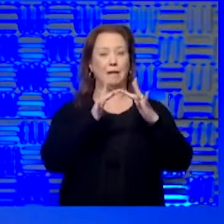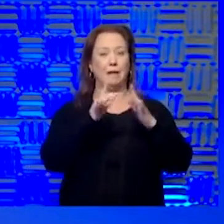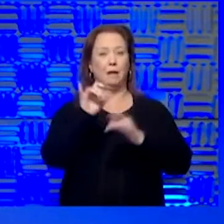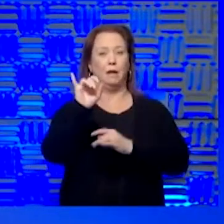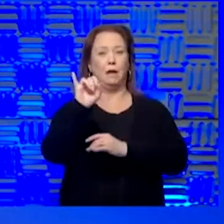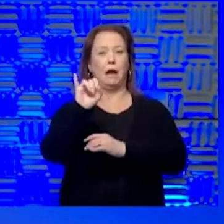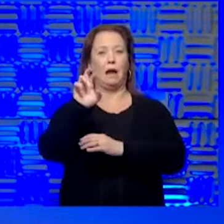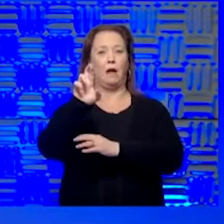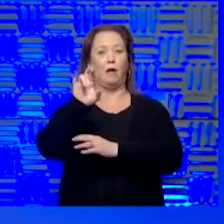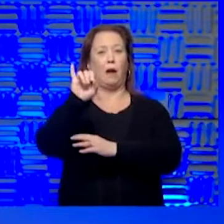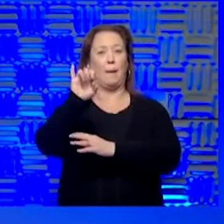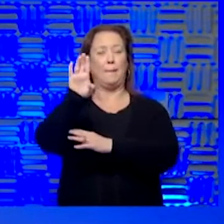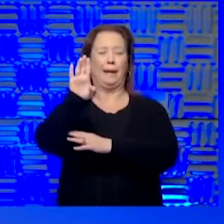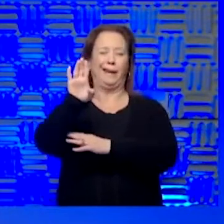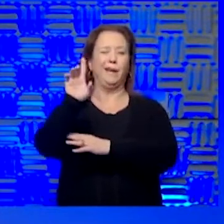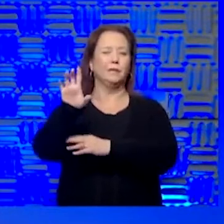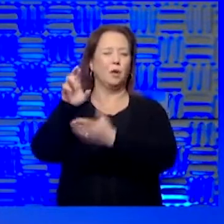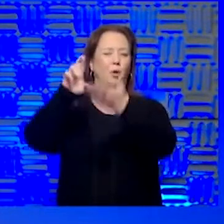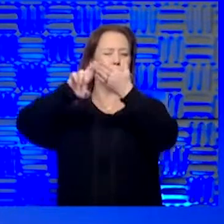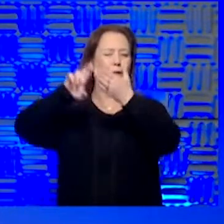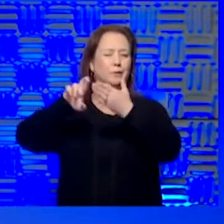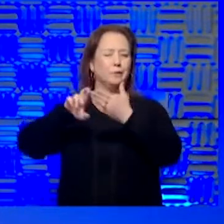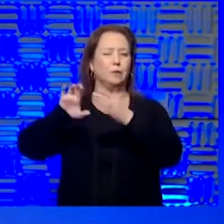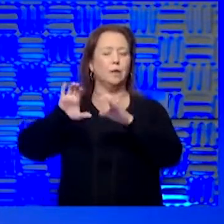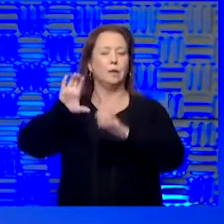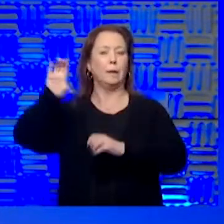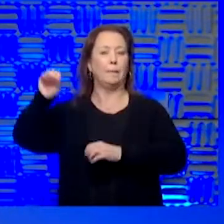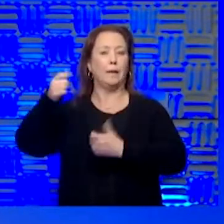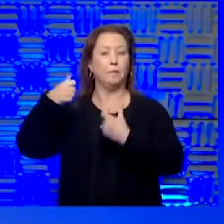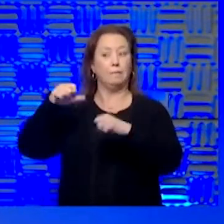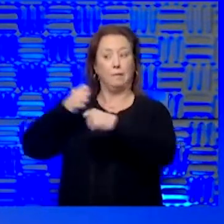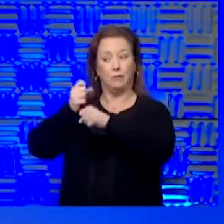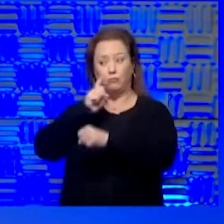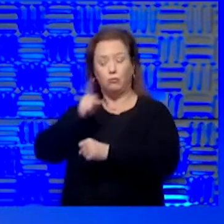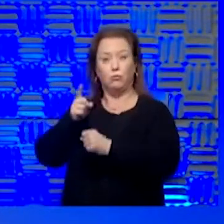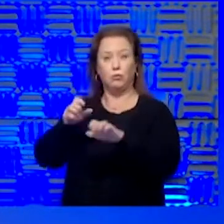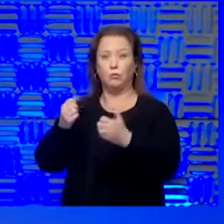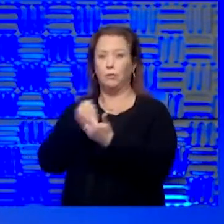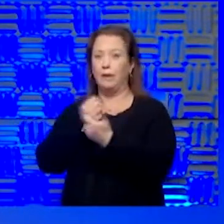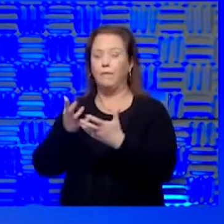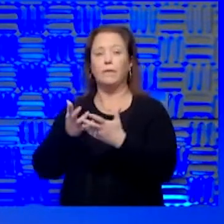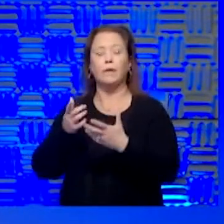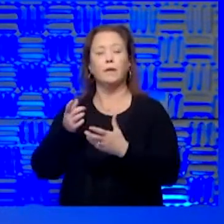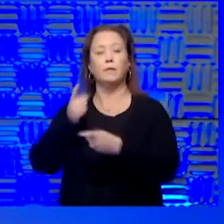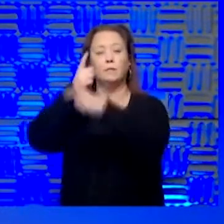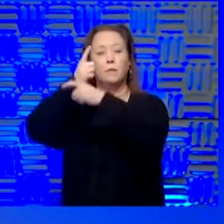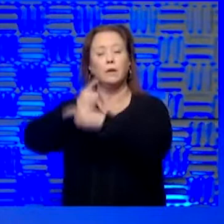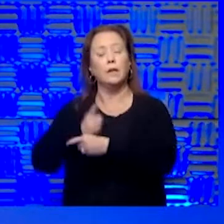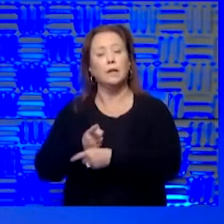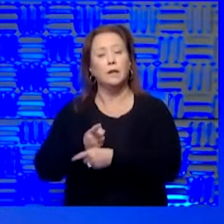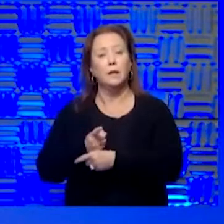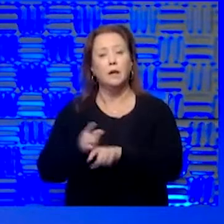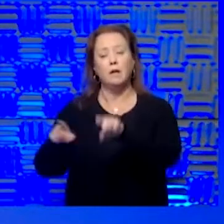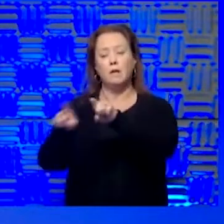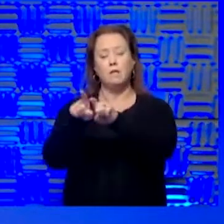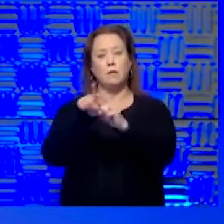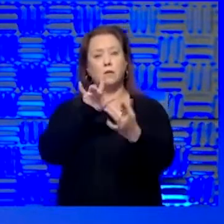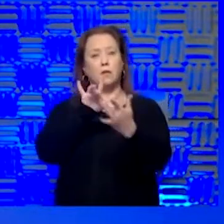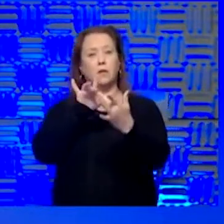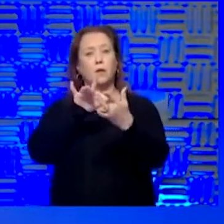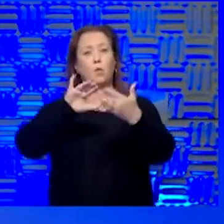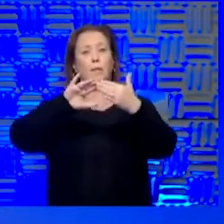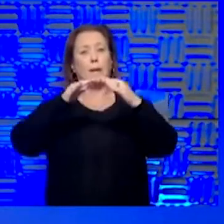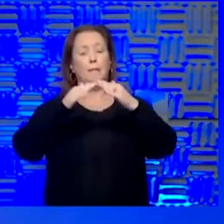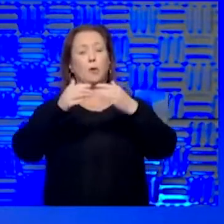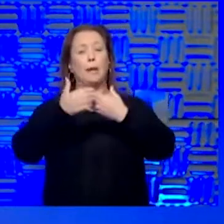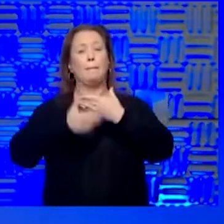our IRB, which is just one of our research bodies, to make sure that we're doing everything above board, and has also been in contact with Community Blood